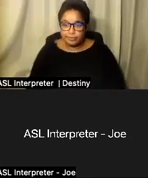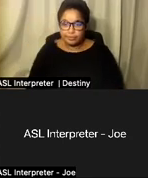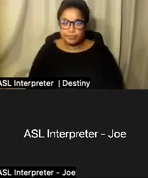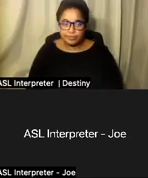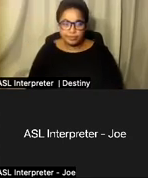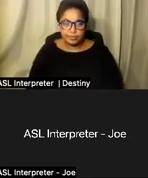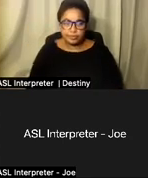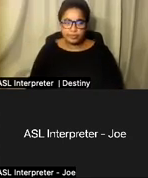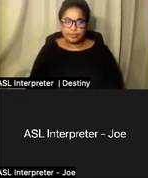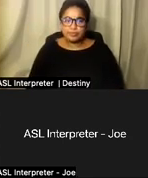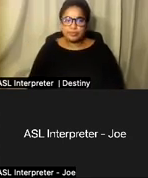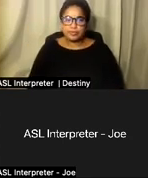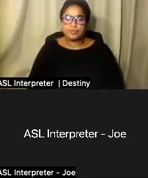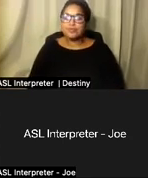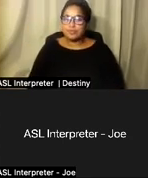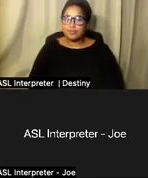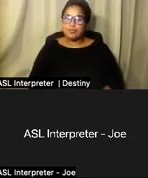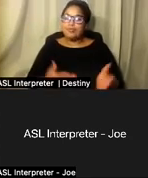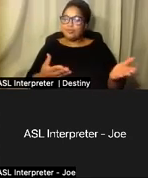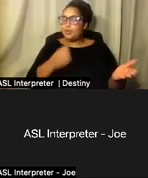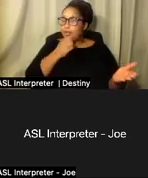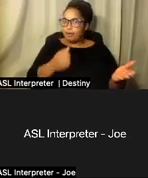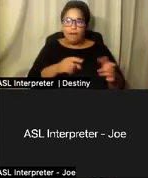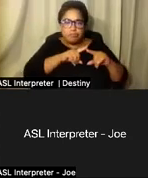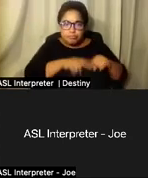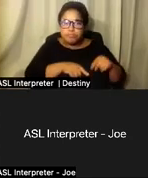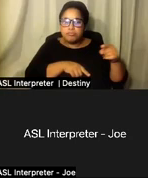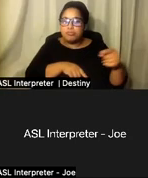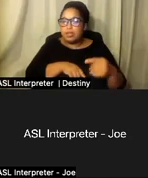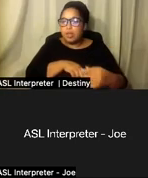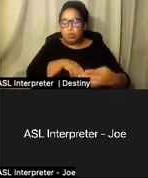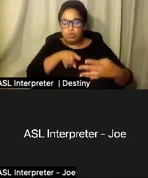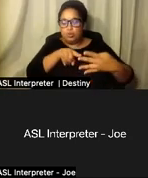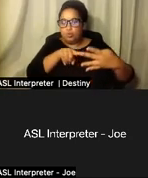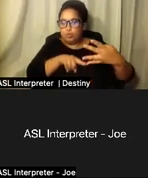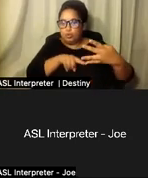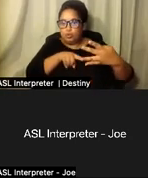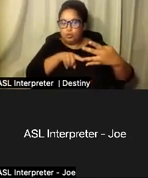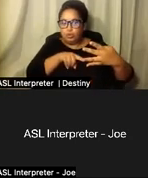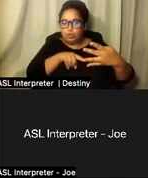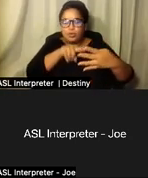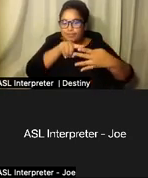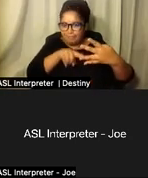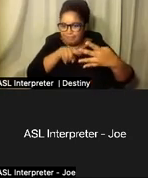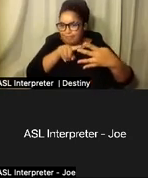Okay. And then, yeah, we do not rely on friction and gravity to hold things in